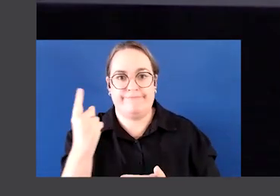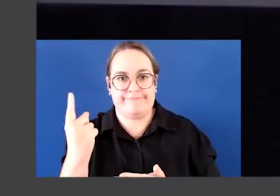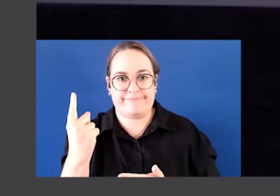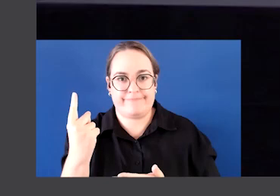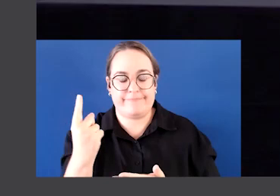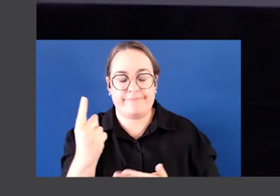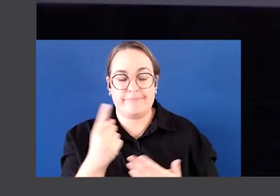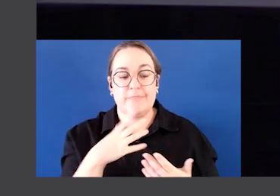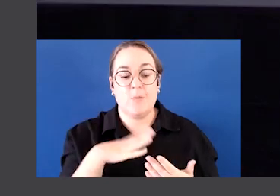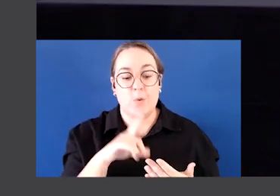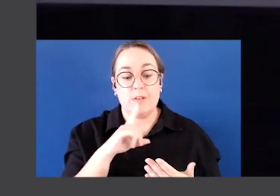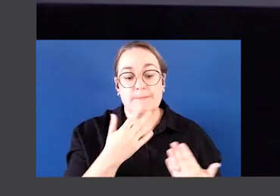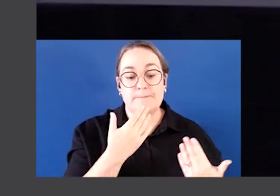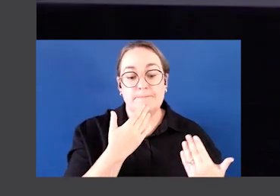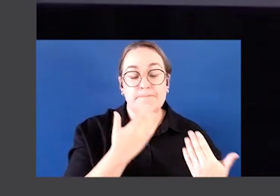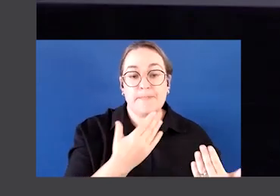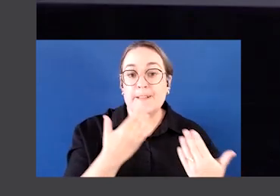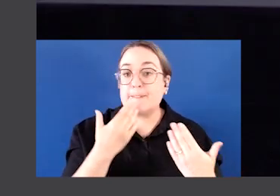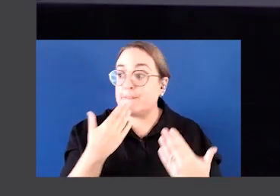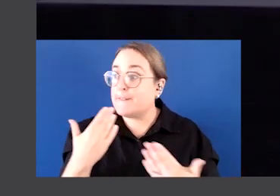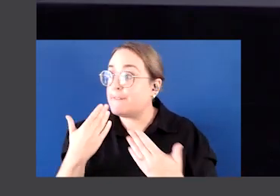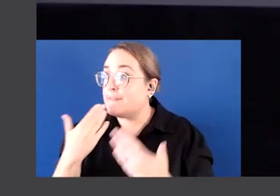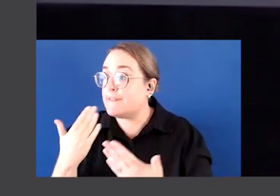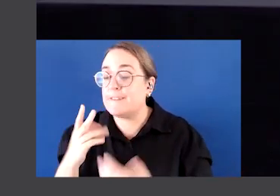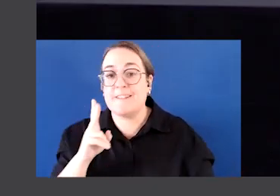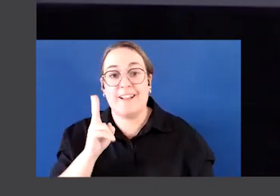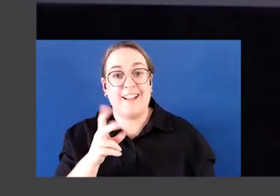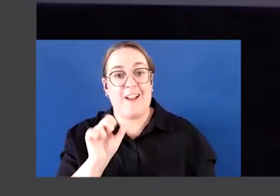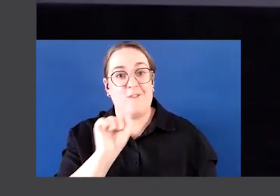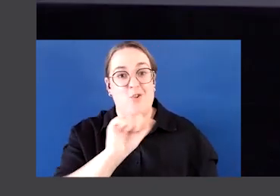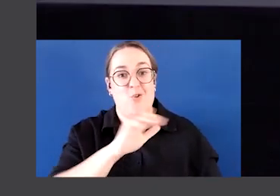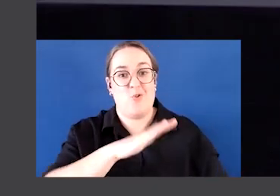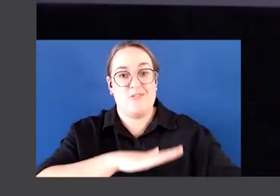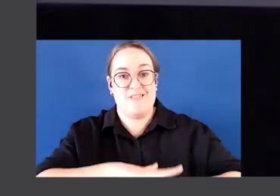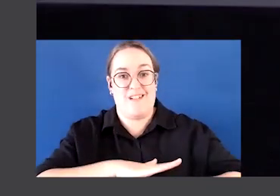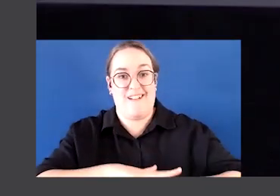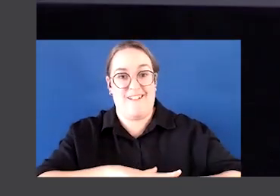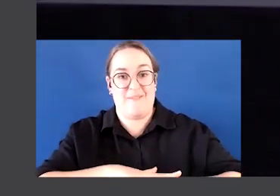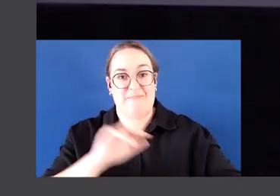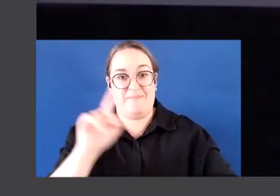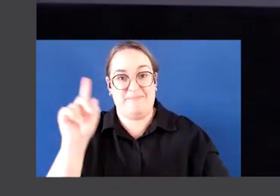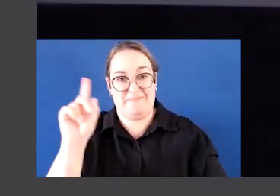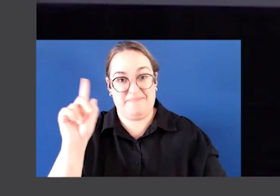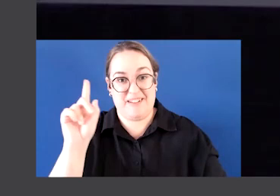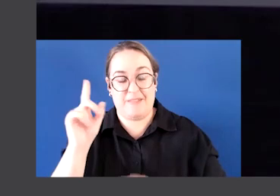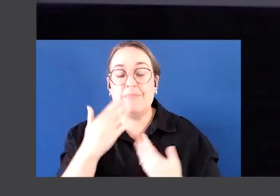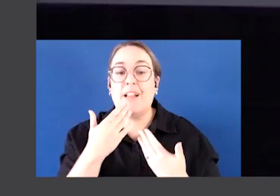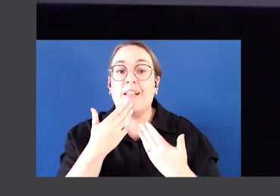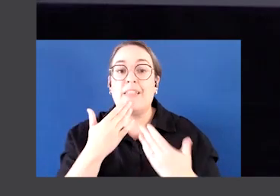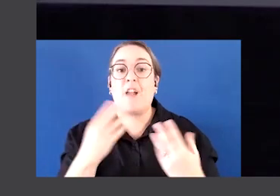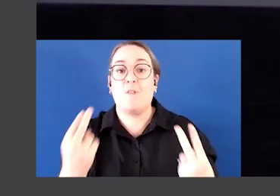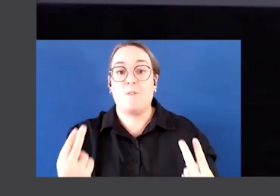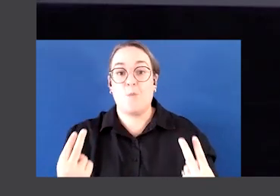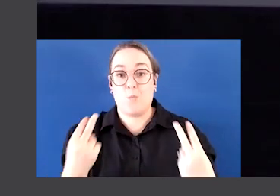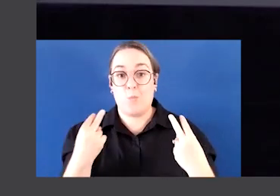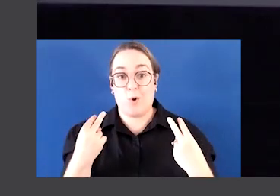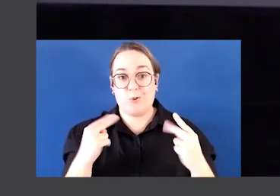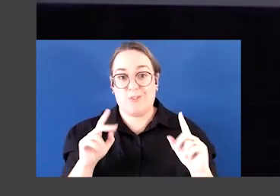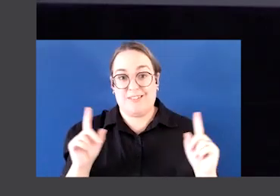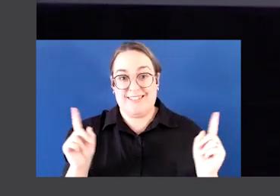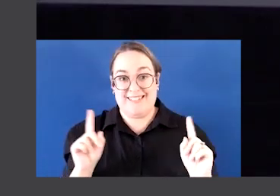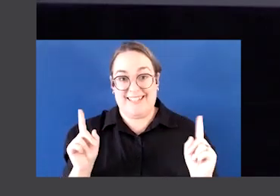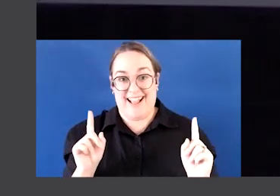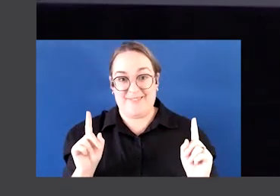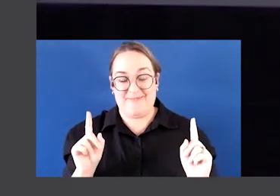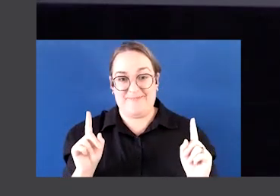we hear it yet. Thank you. And thank you again, all of you, for your time today. And thank